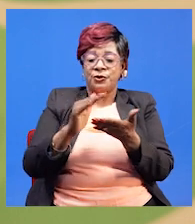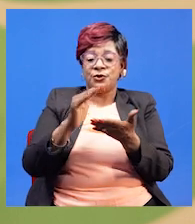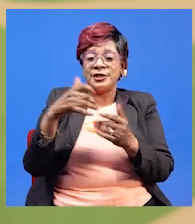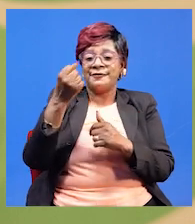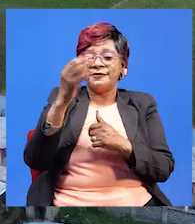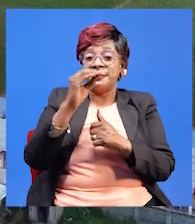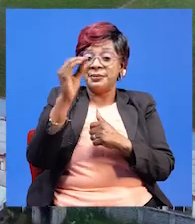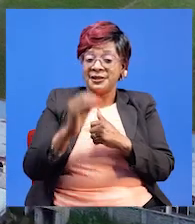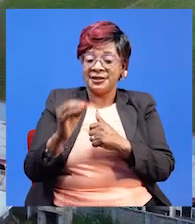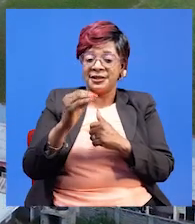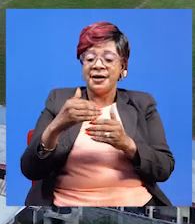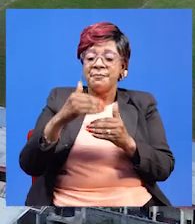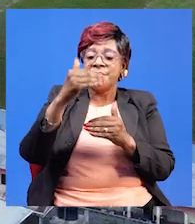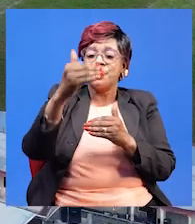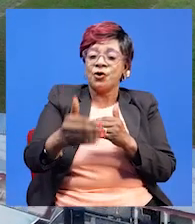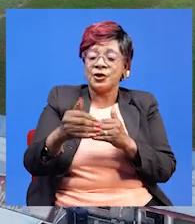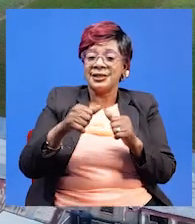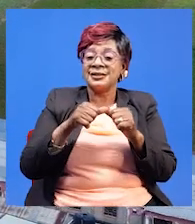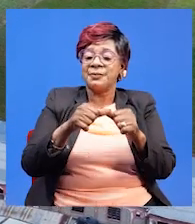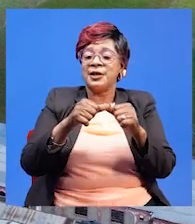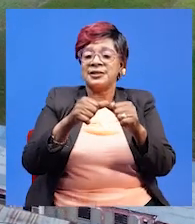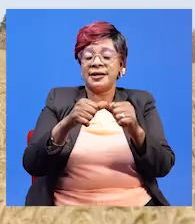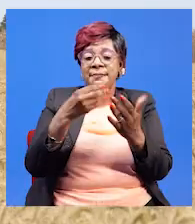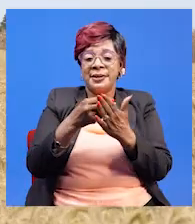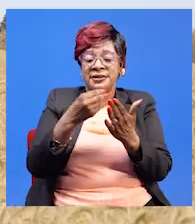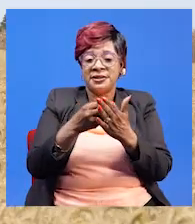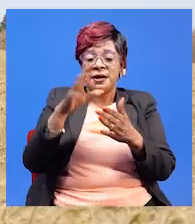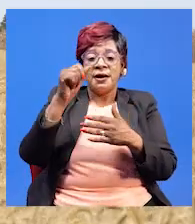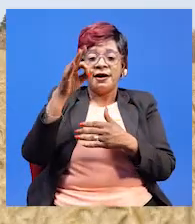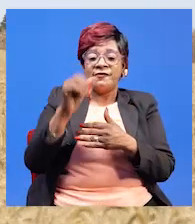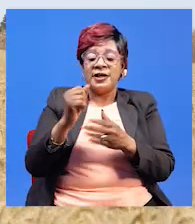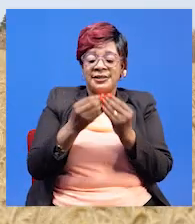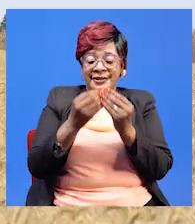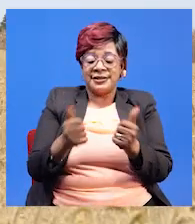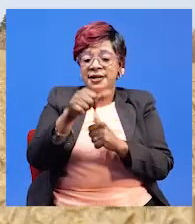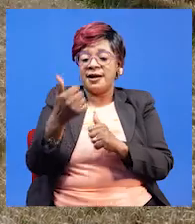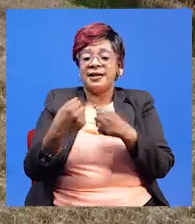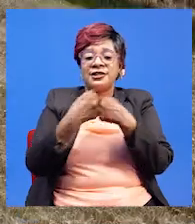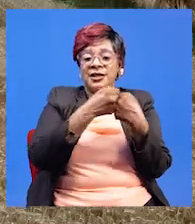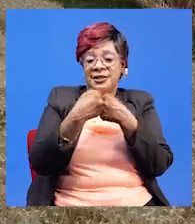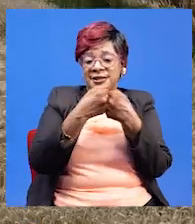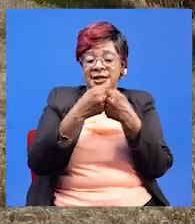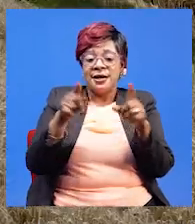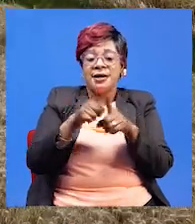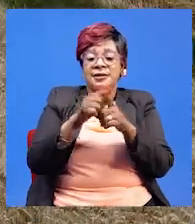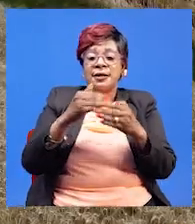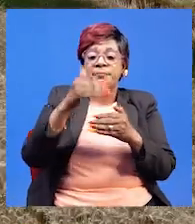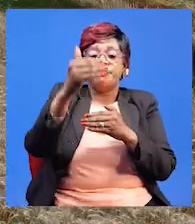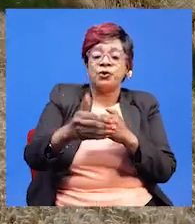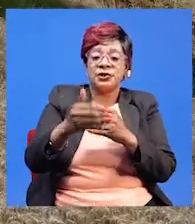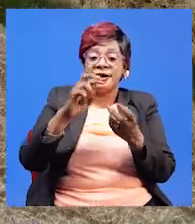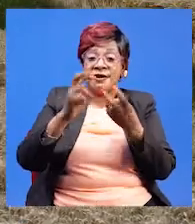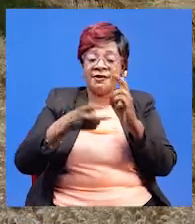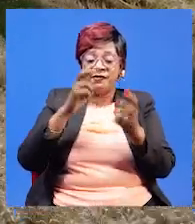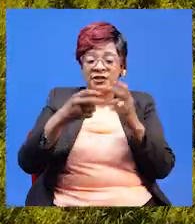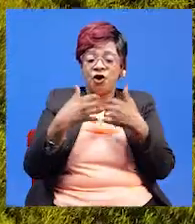low as 50%. Beyond stabilizing prices, AFA is addressing other challenges like post-harvest losses